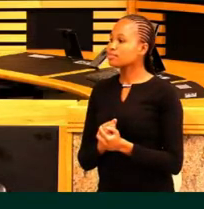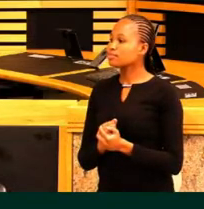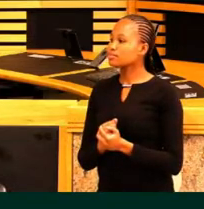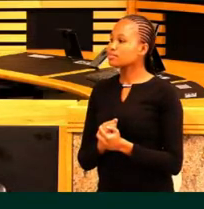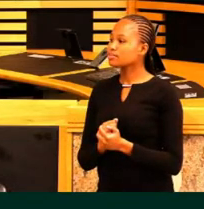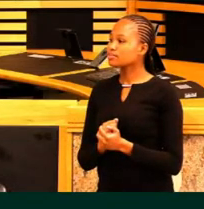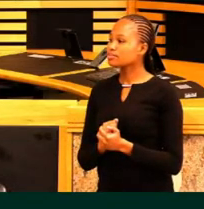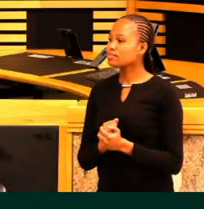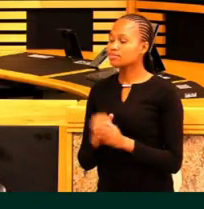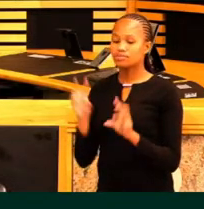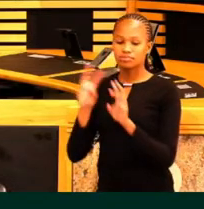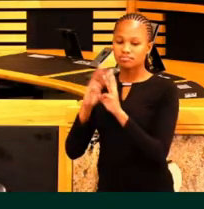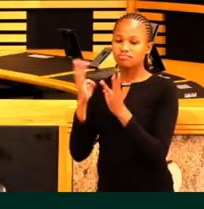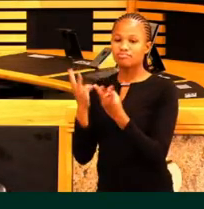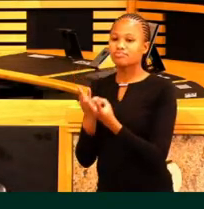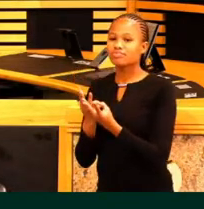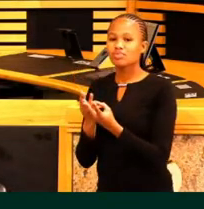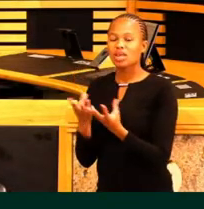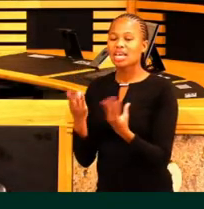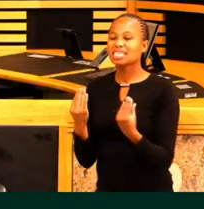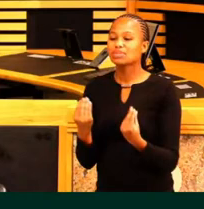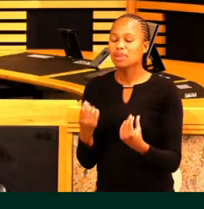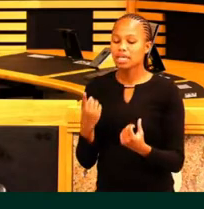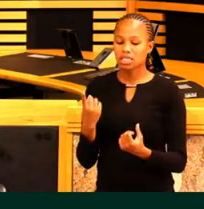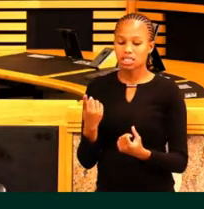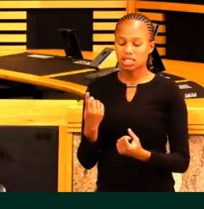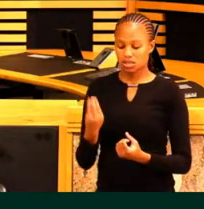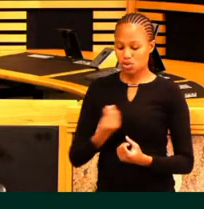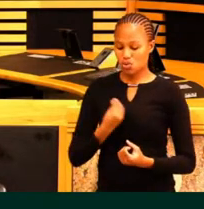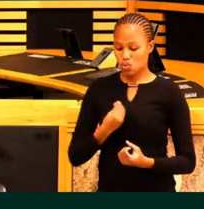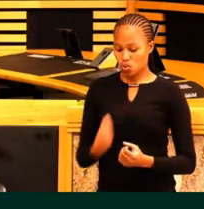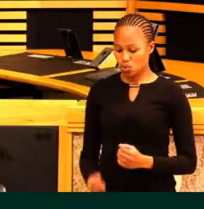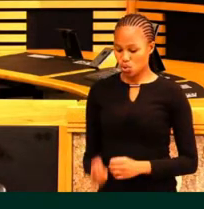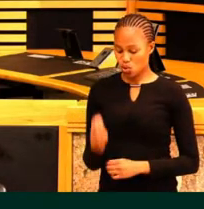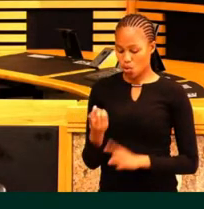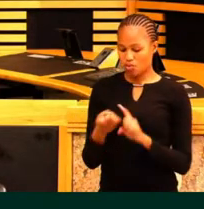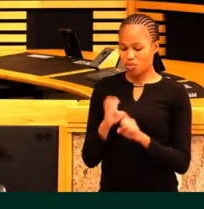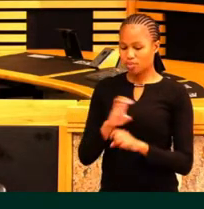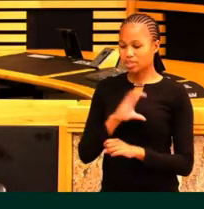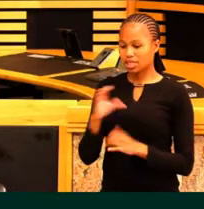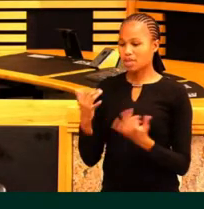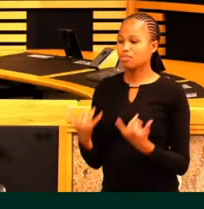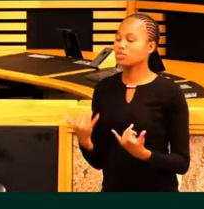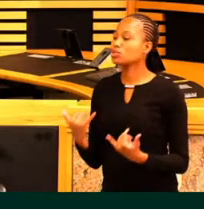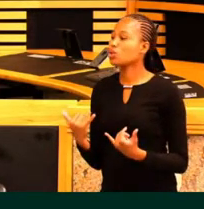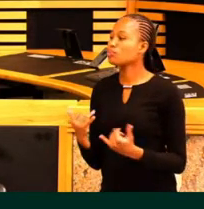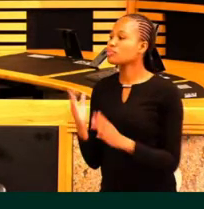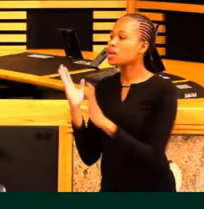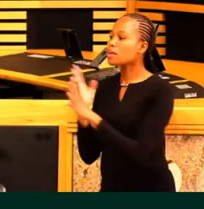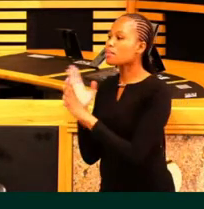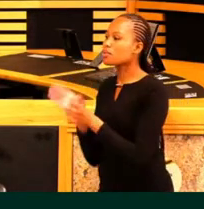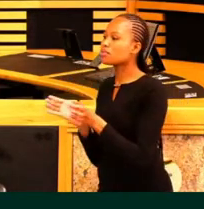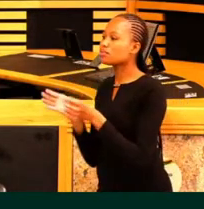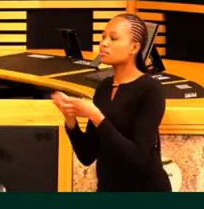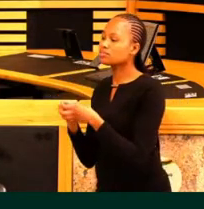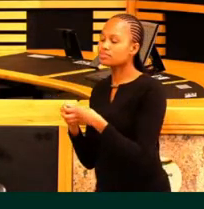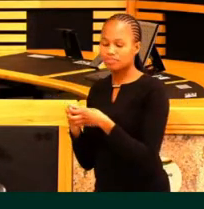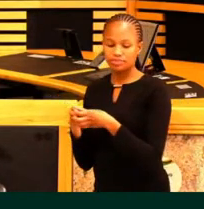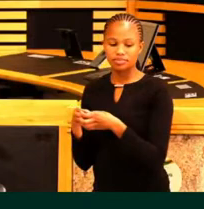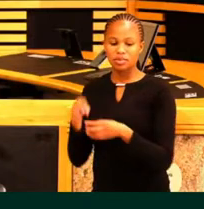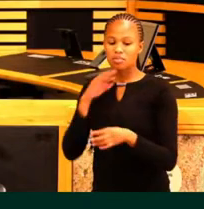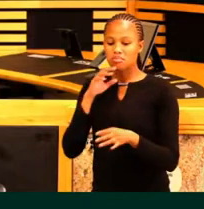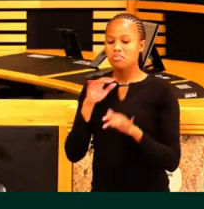the world doesn't expect much from you as a child growing up in the townships of Eastern Cape today the private sector is looking at you to become the next